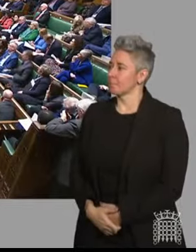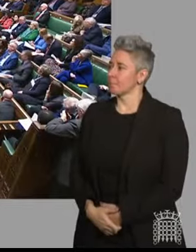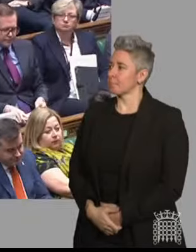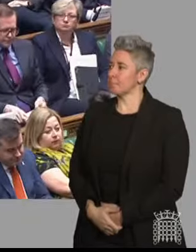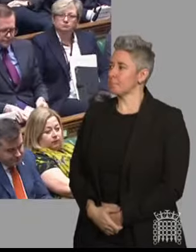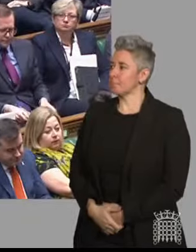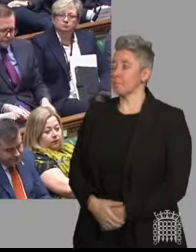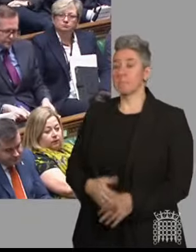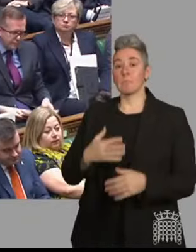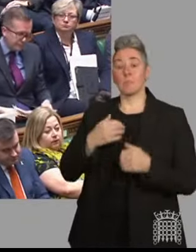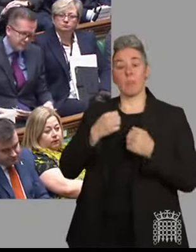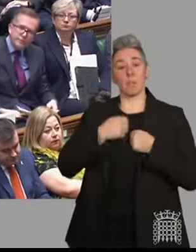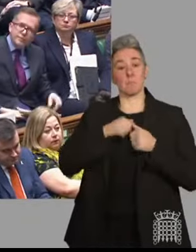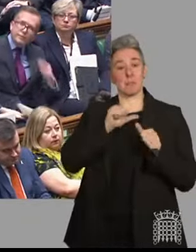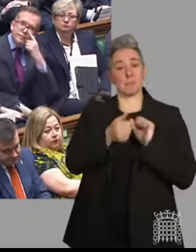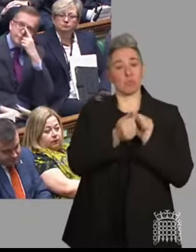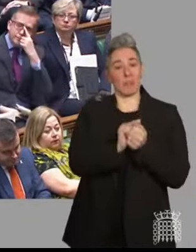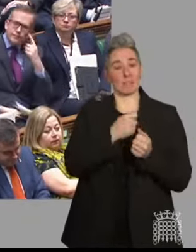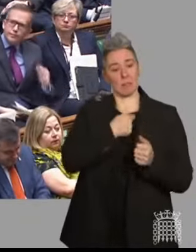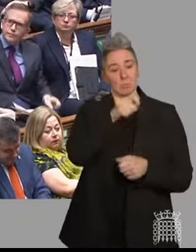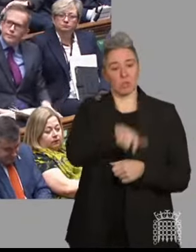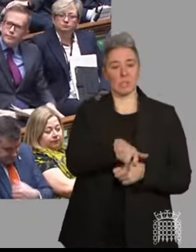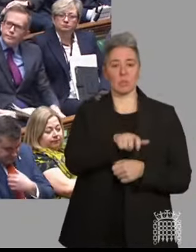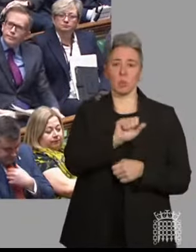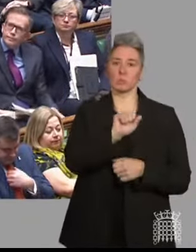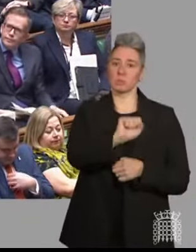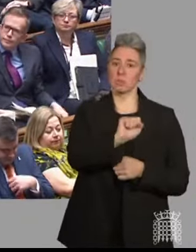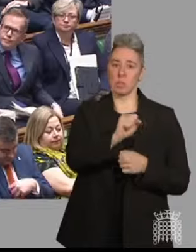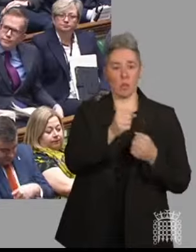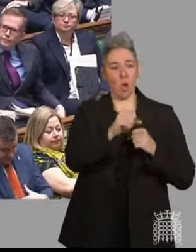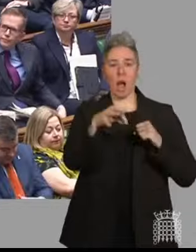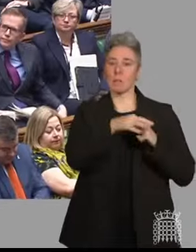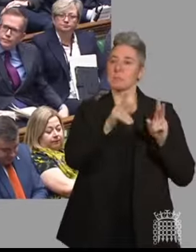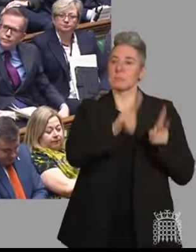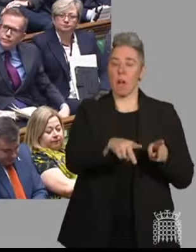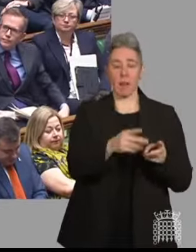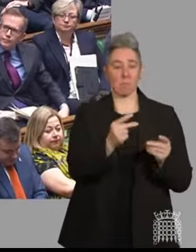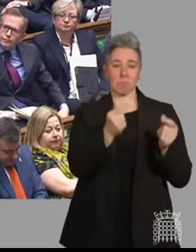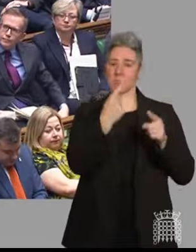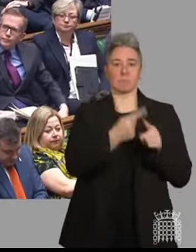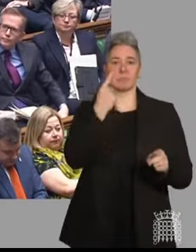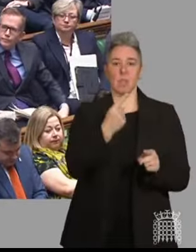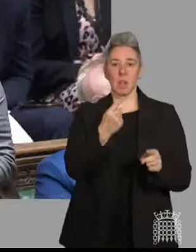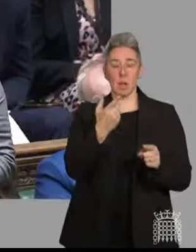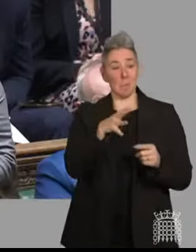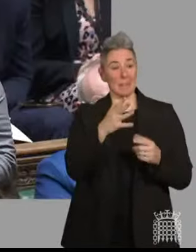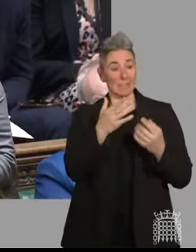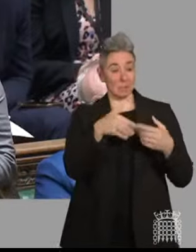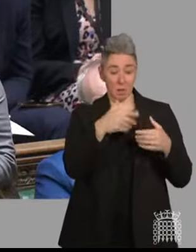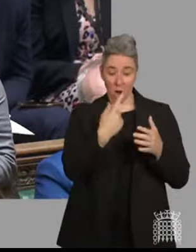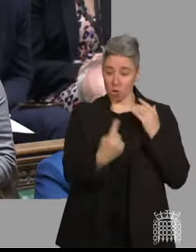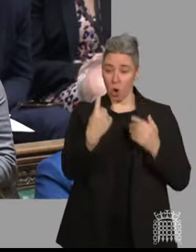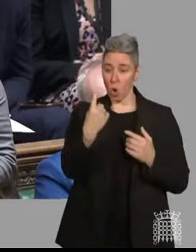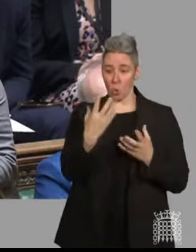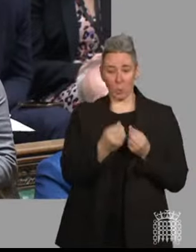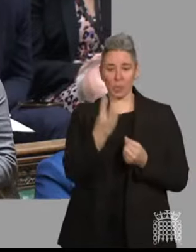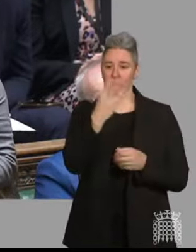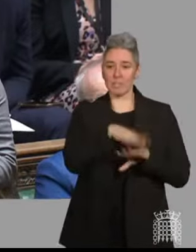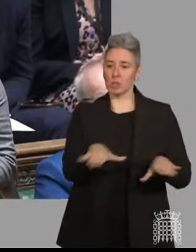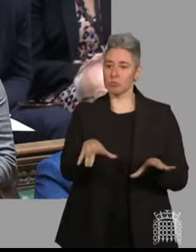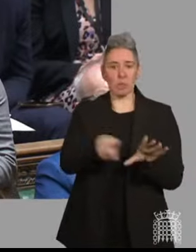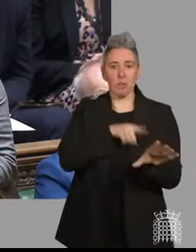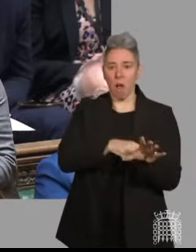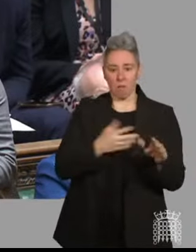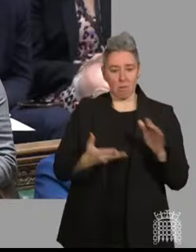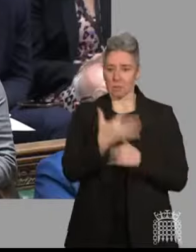she was left alone with 3 children under the age of 5. Nothing could have prepared her for that grief and loss. And I have witnessed firsthand what a